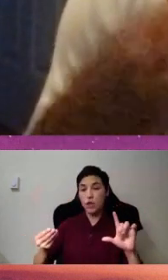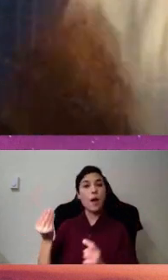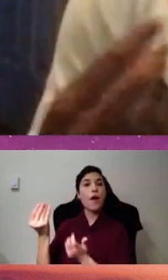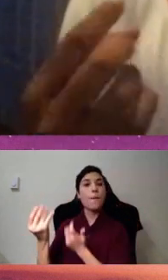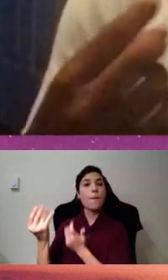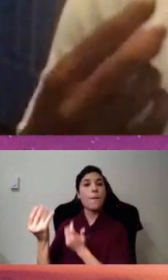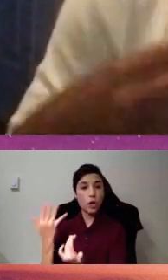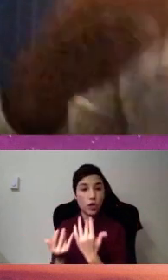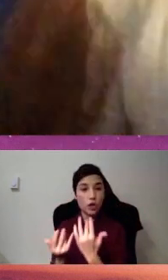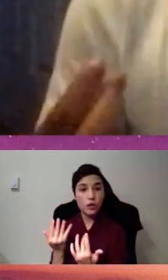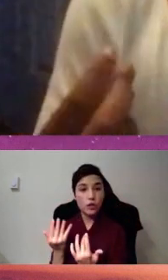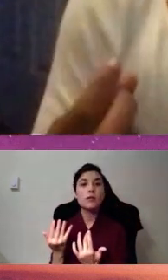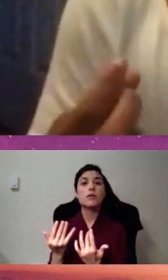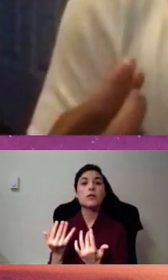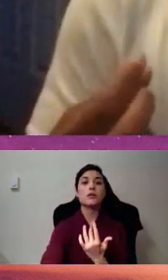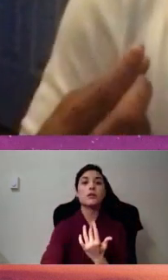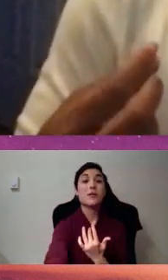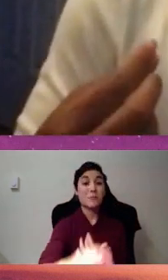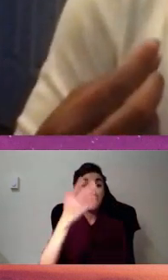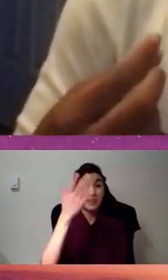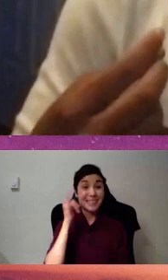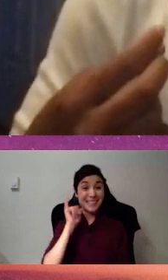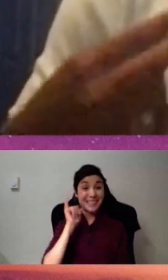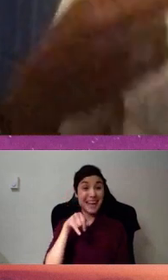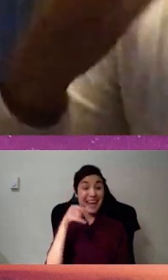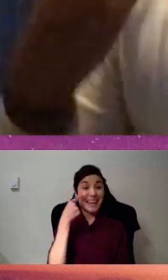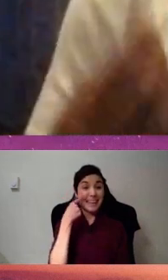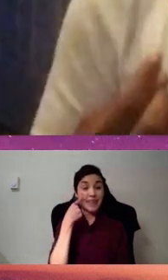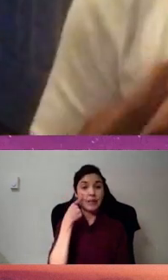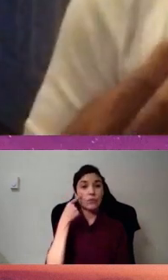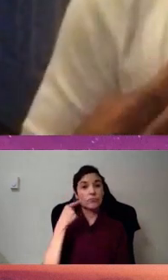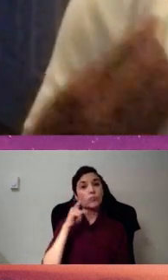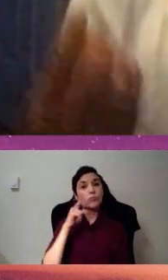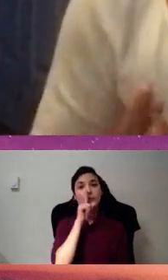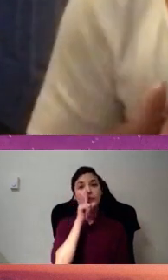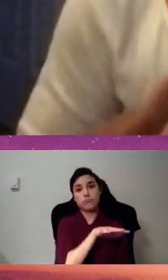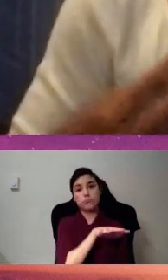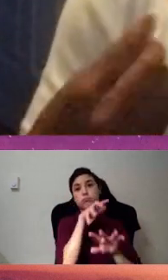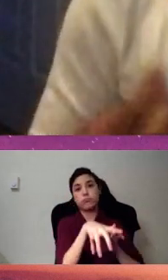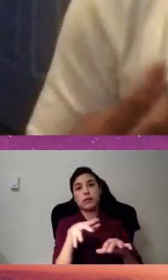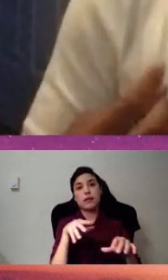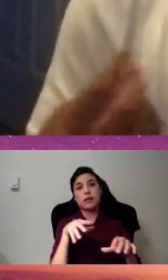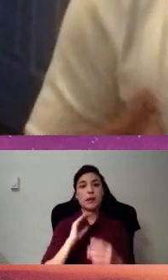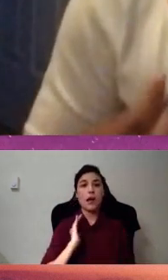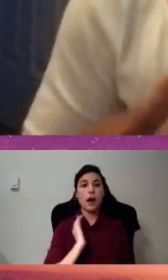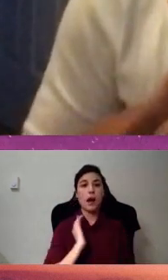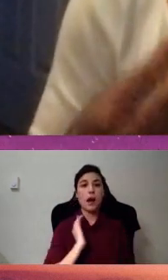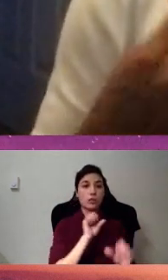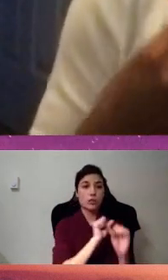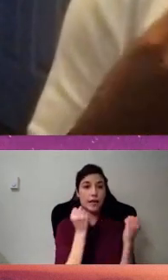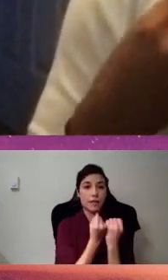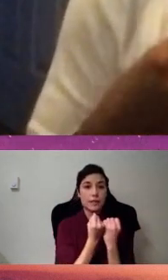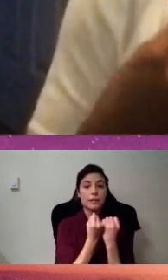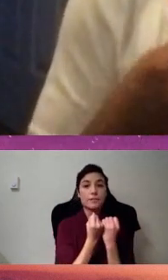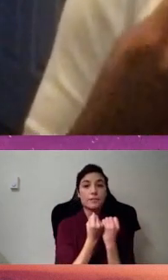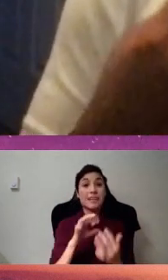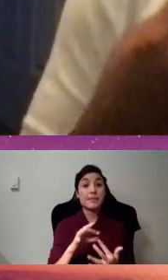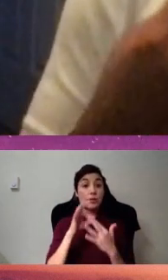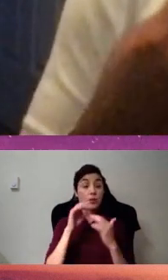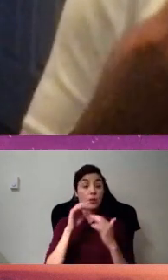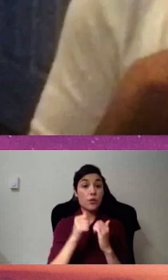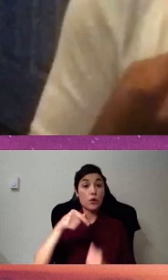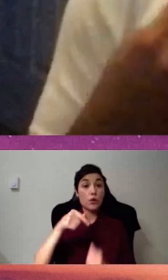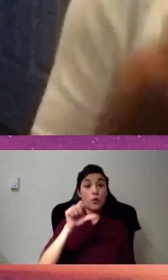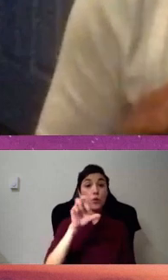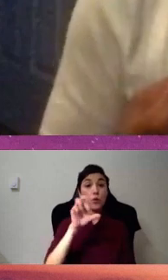ingrained in our society too. Like Ganesha, you were bringing up silence before, and I think that like specifically for communities of color and queer community of colors, like we